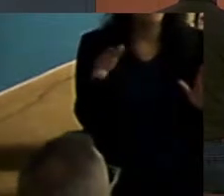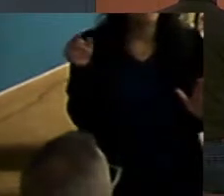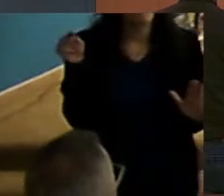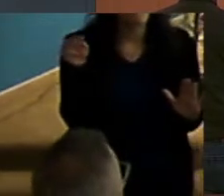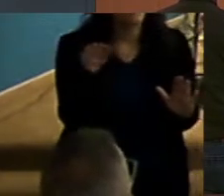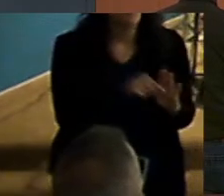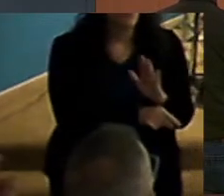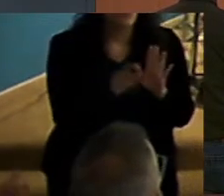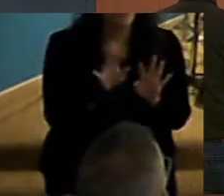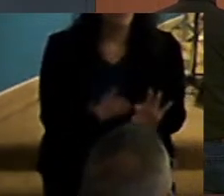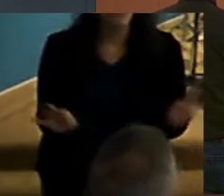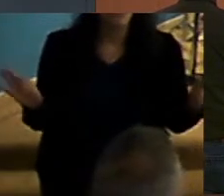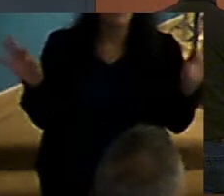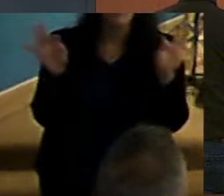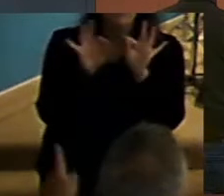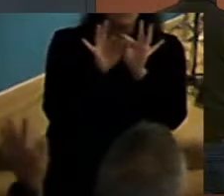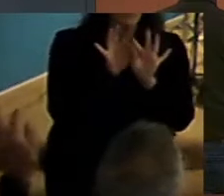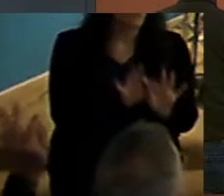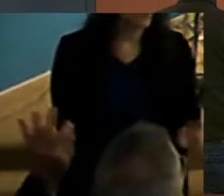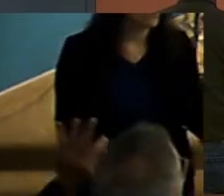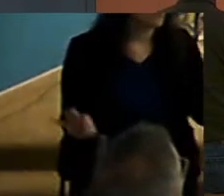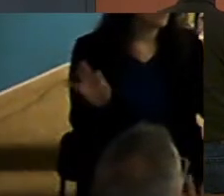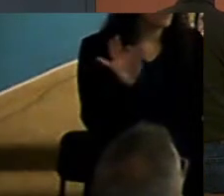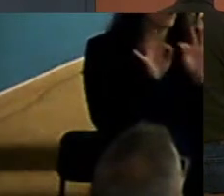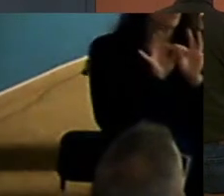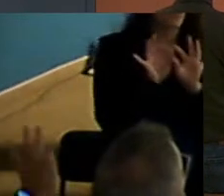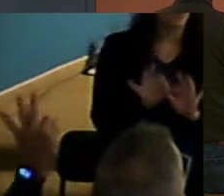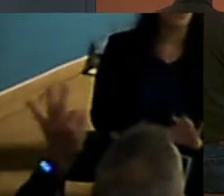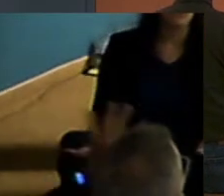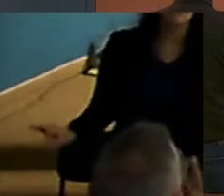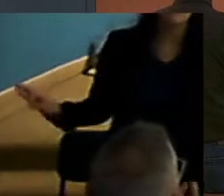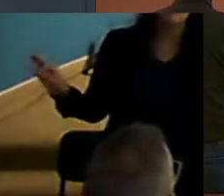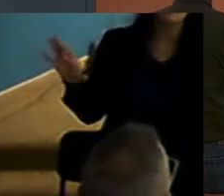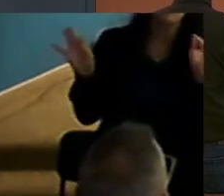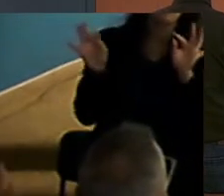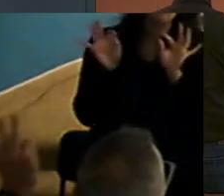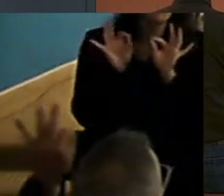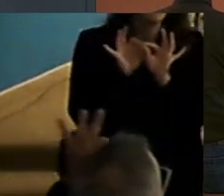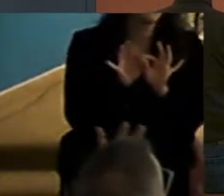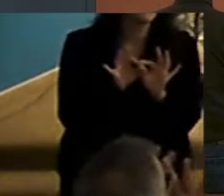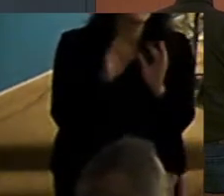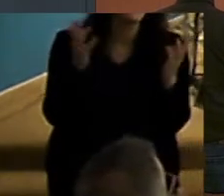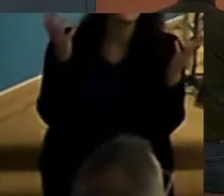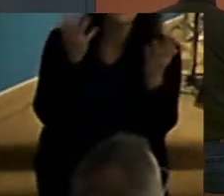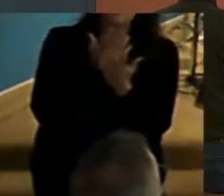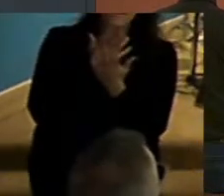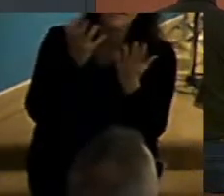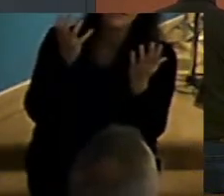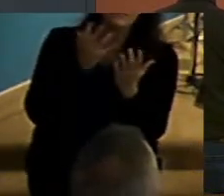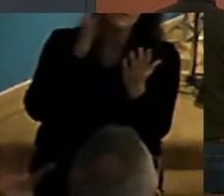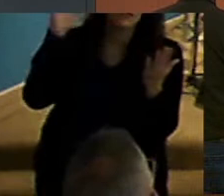was slain. Worthy, worthy, worthy.